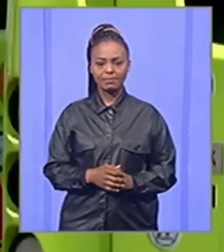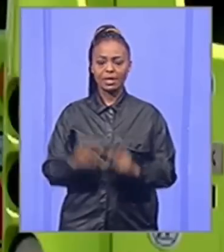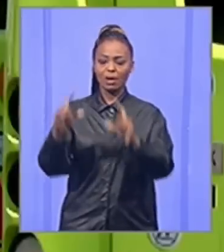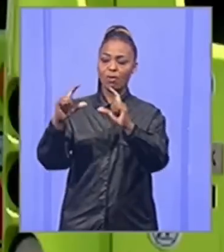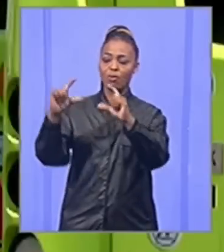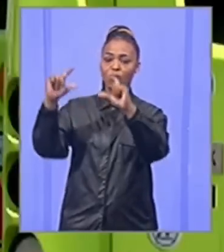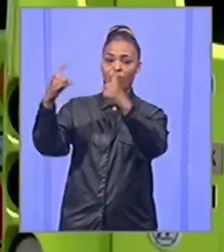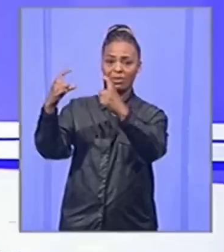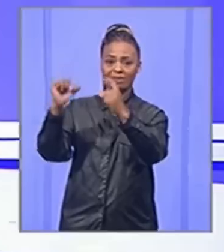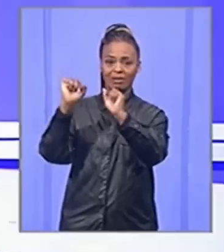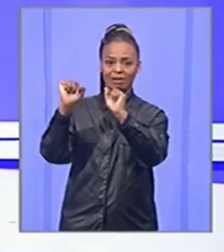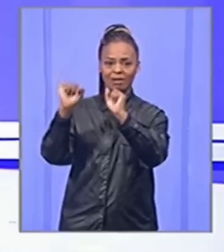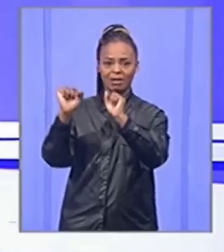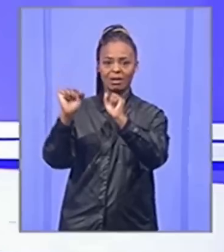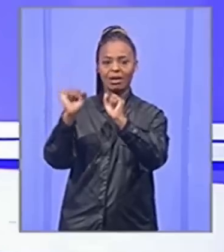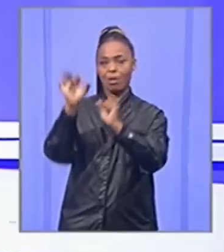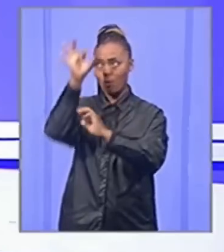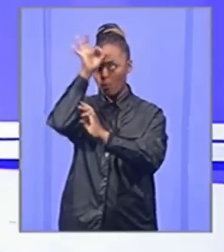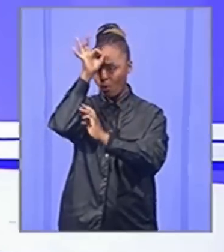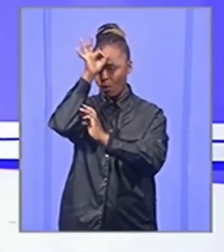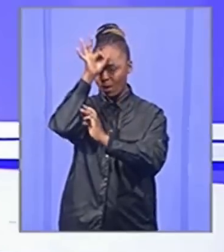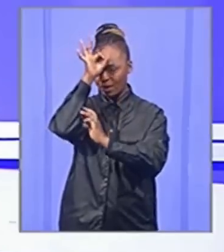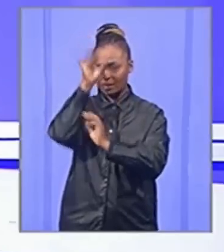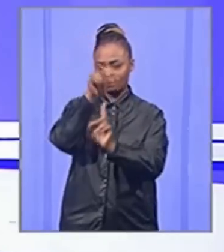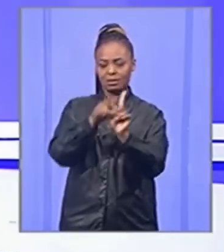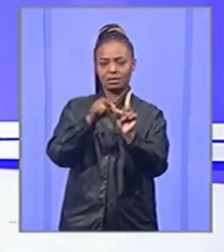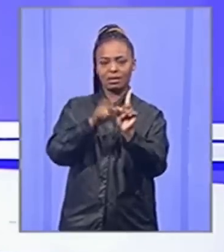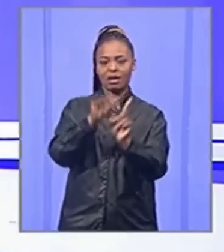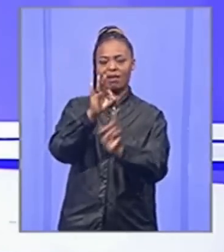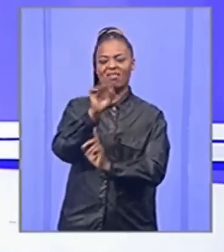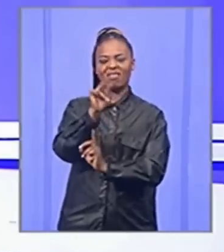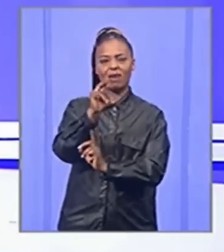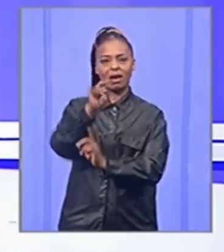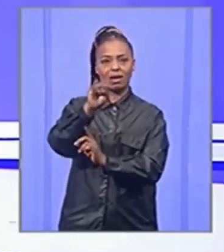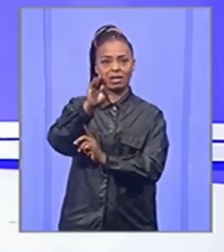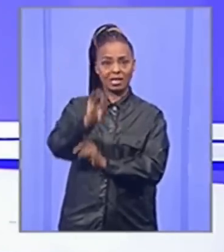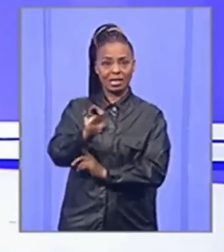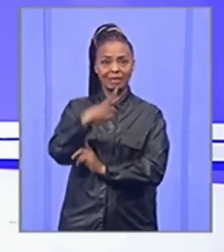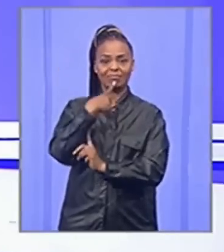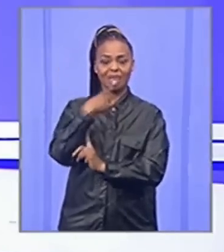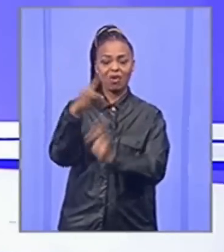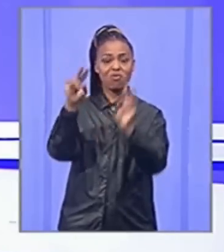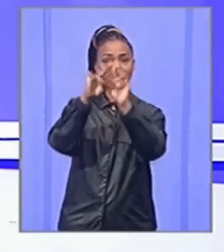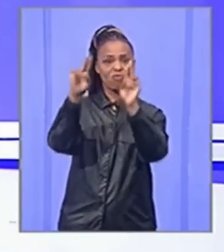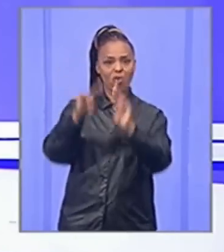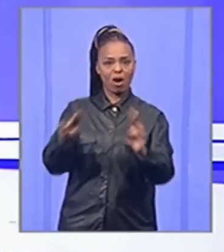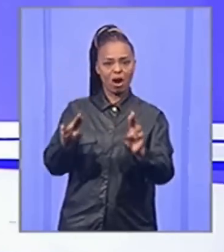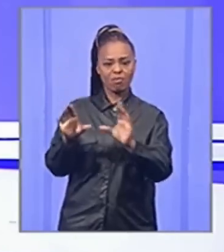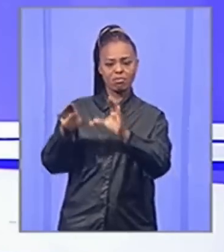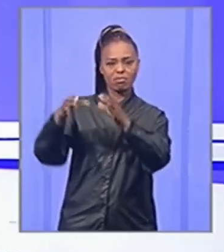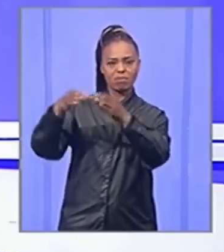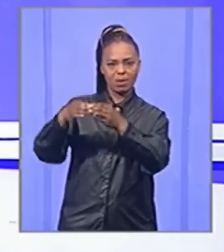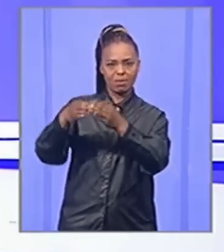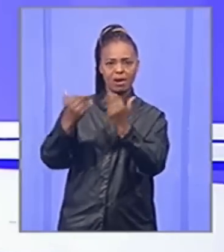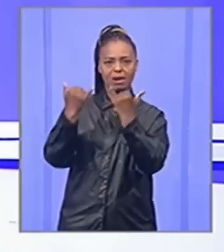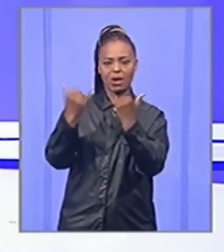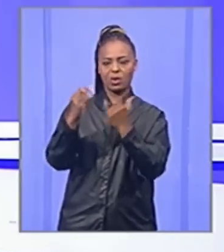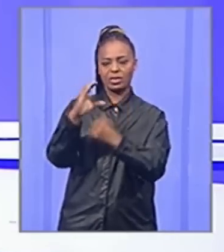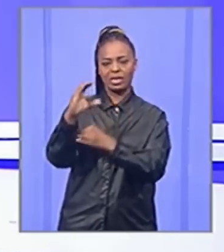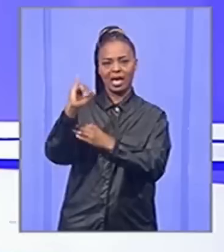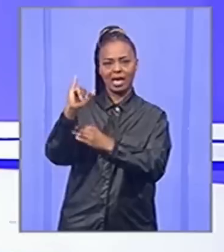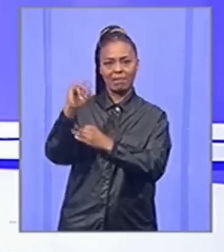Mokomishinara wa bosetšhaba wa maphodisa mogenerala Fani Masemola o re foramo ya go lwantšhana le bosenyi setšhabeng goba